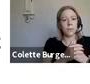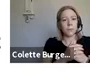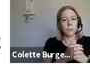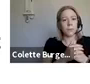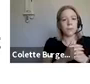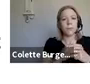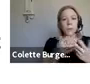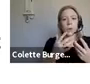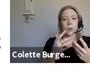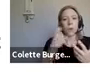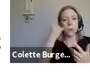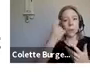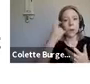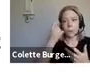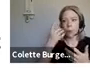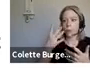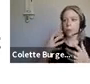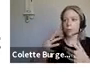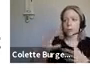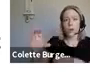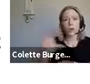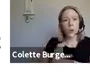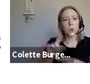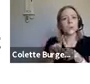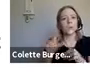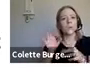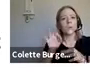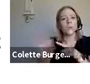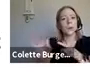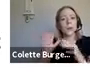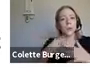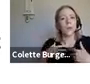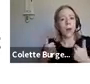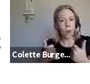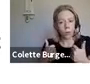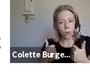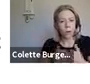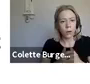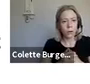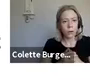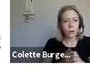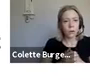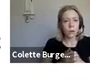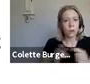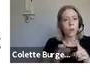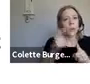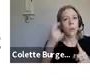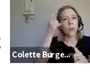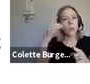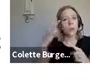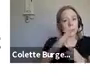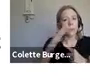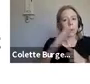donor groups for health. We also thought it was important